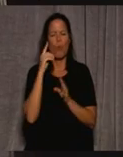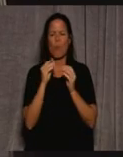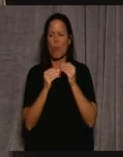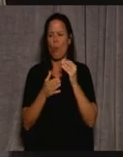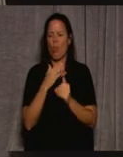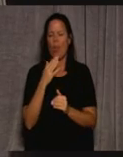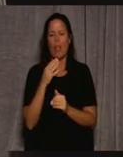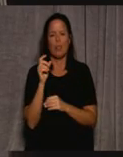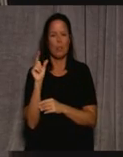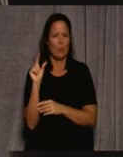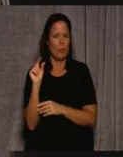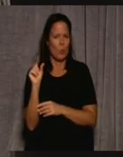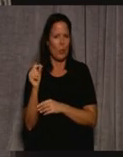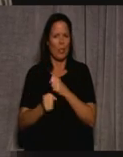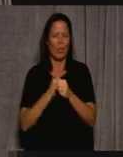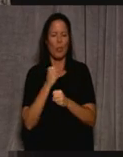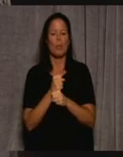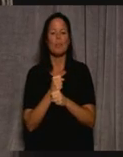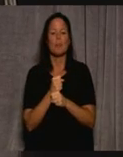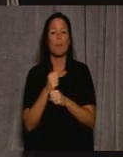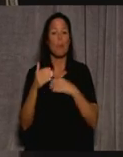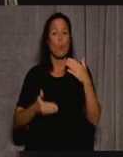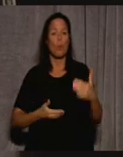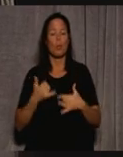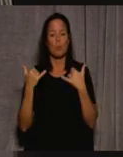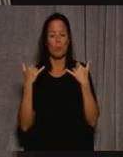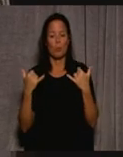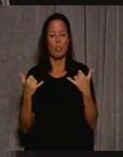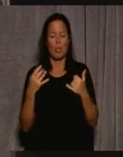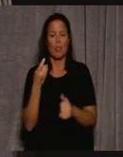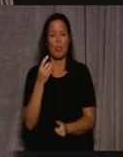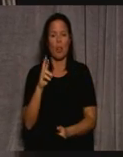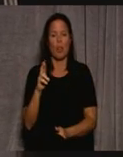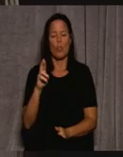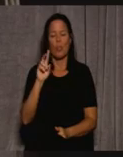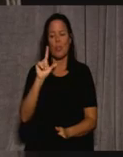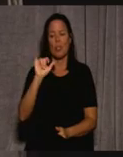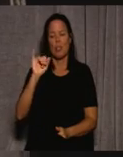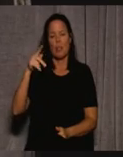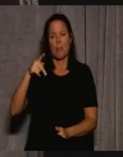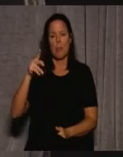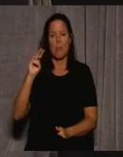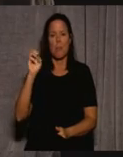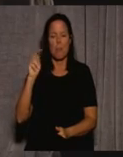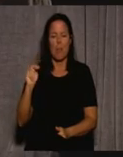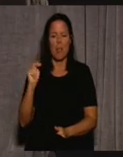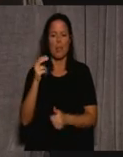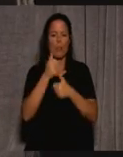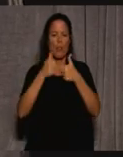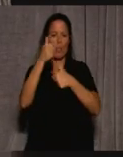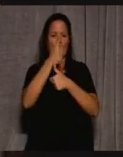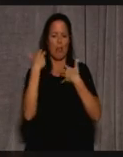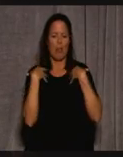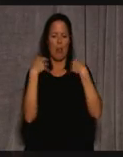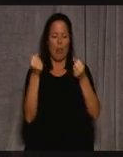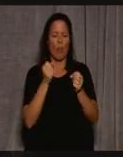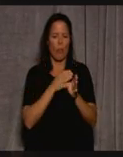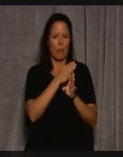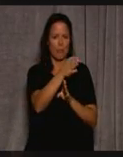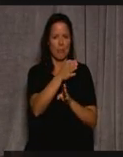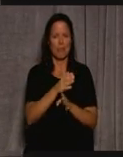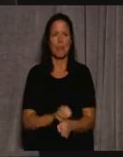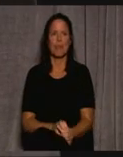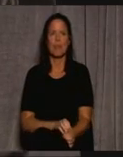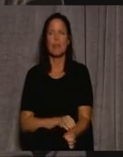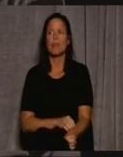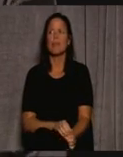than two decades. Here to welcome you today is Dr. Fred Littman, Chancellor of the Health Professions Division.